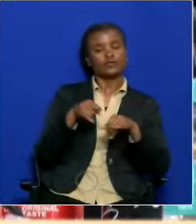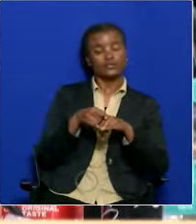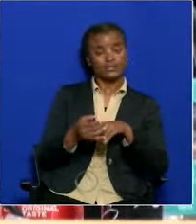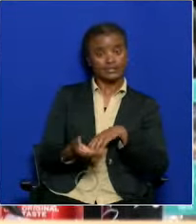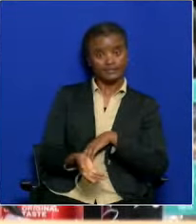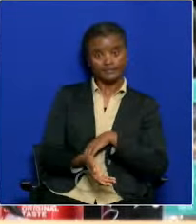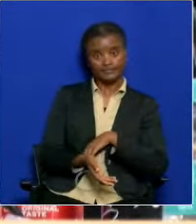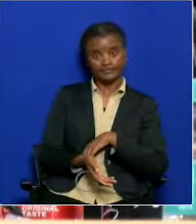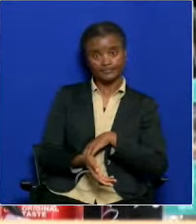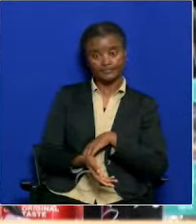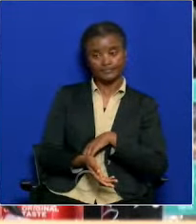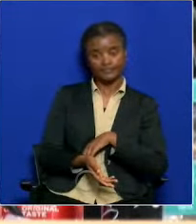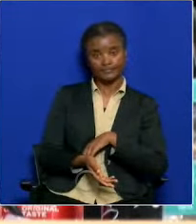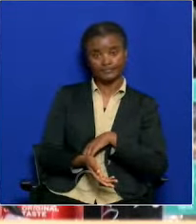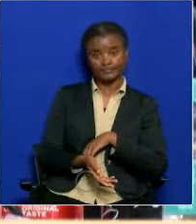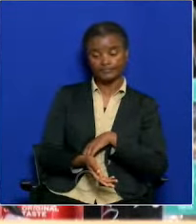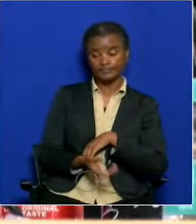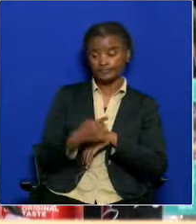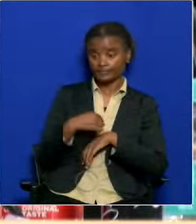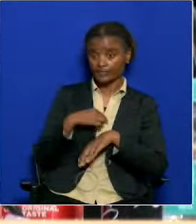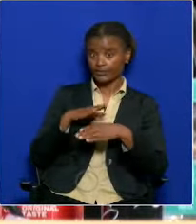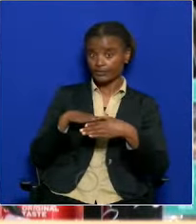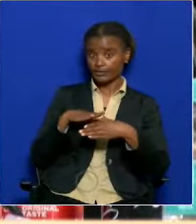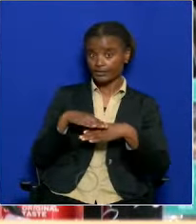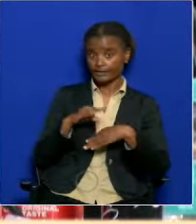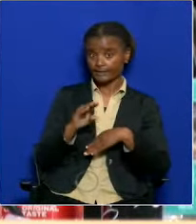Is there a reason for this?